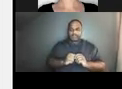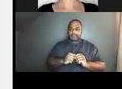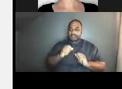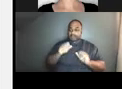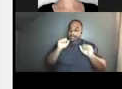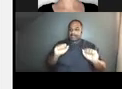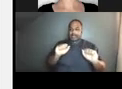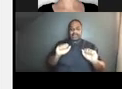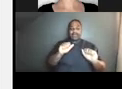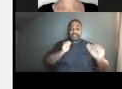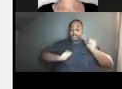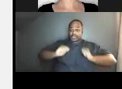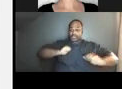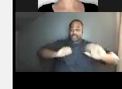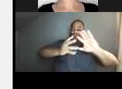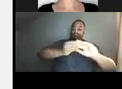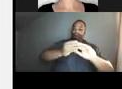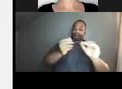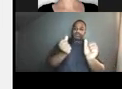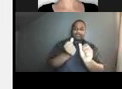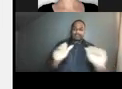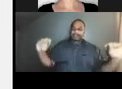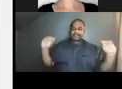basically anything. Theater can be anything.